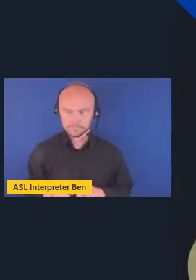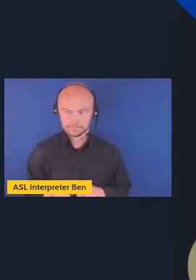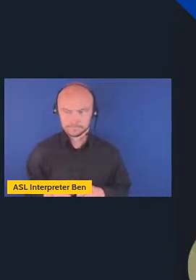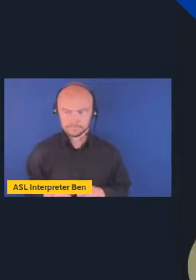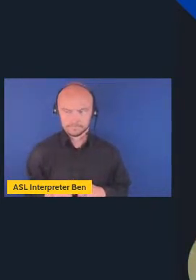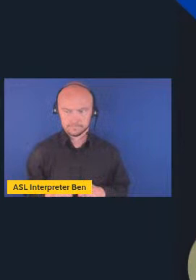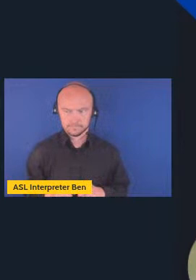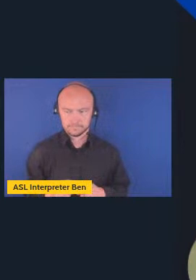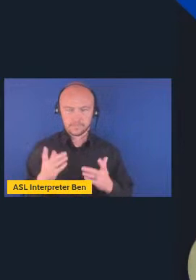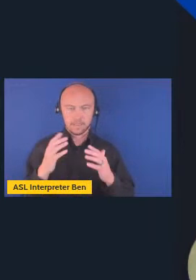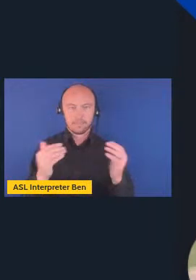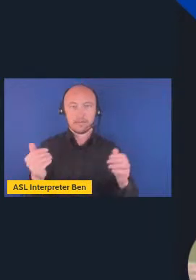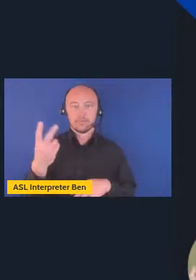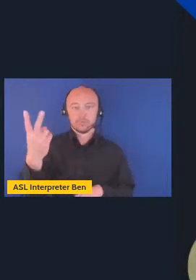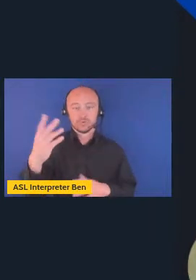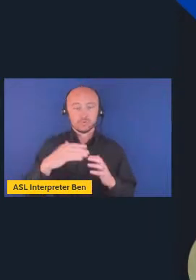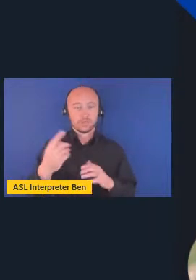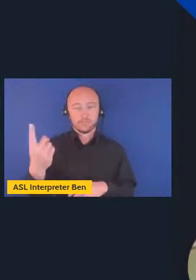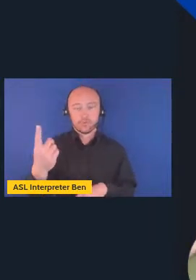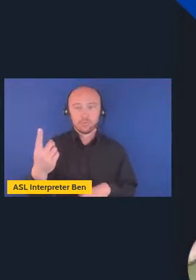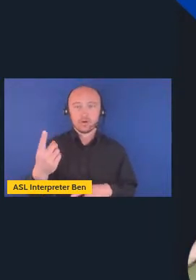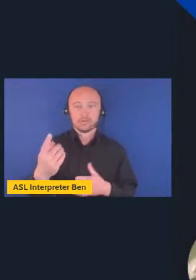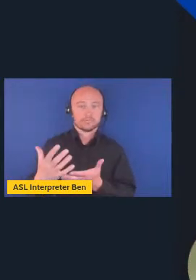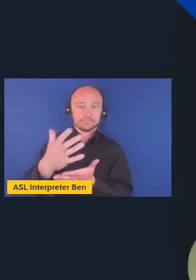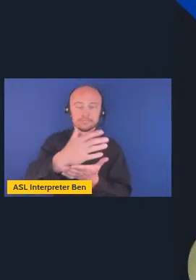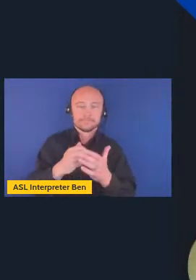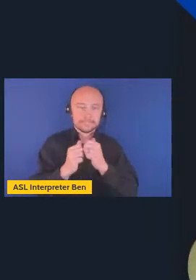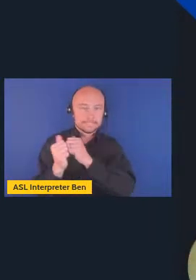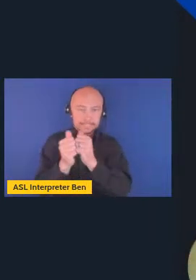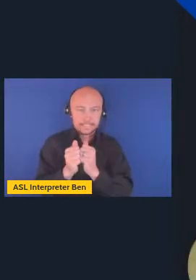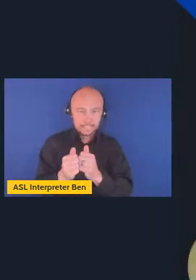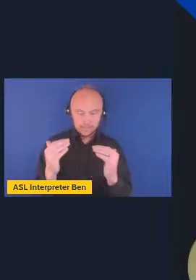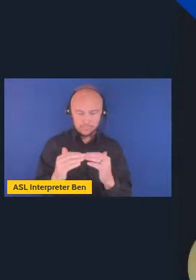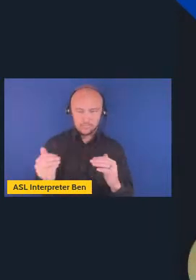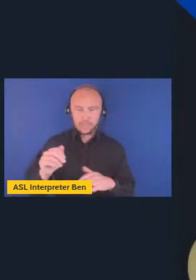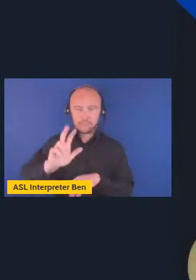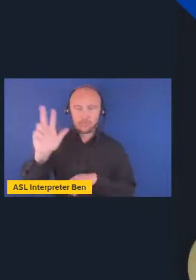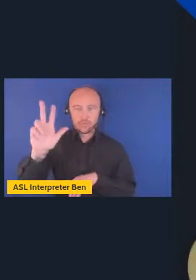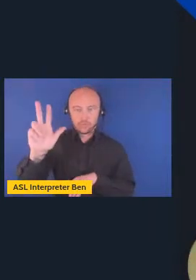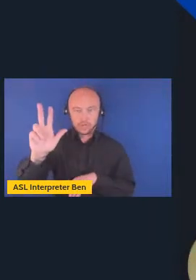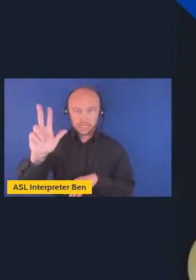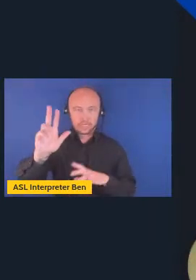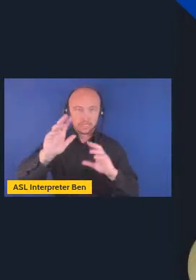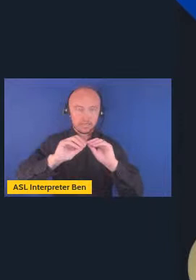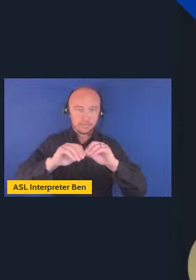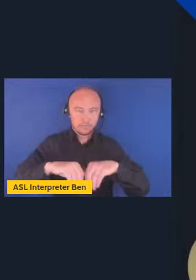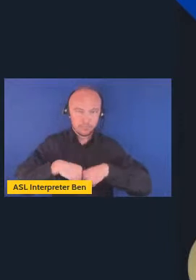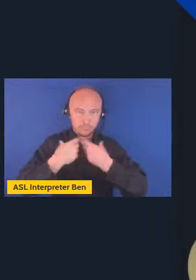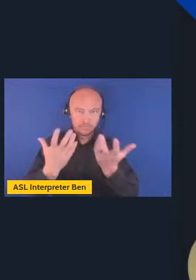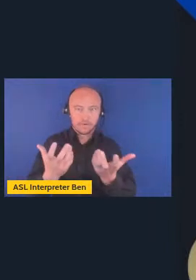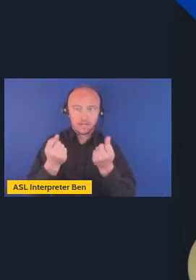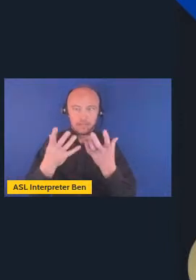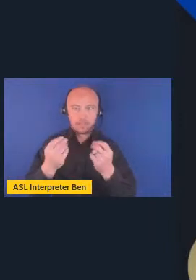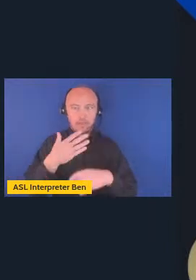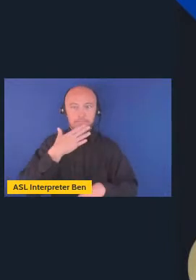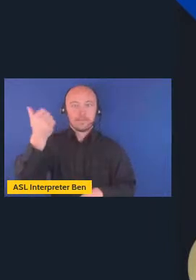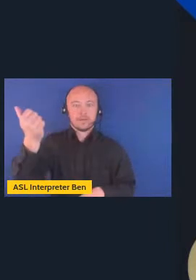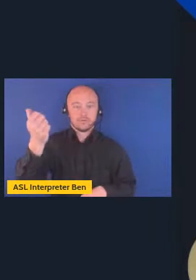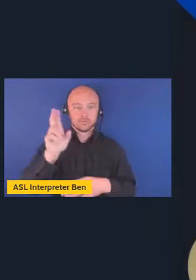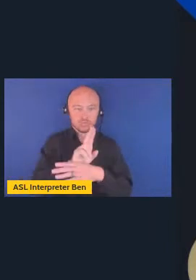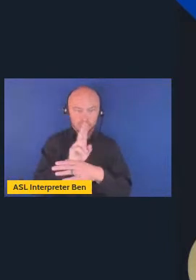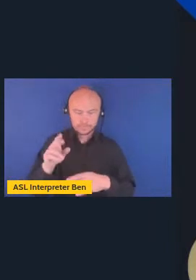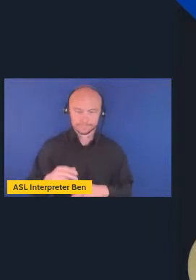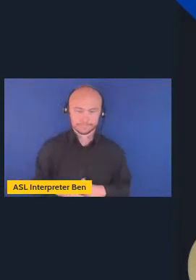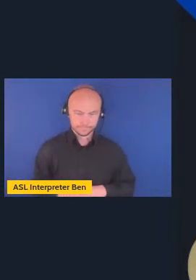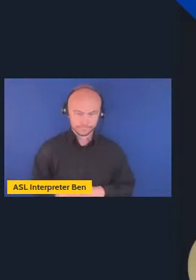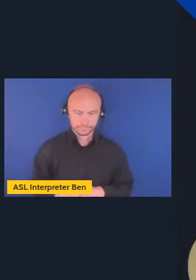level 2 and level 1 constructs together to build a level 3 one, which provided a lot better reuse. So here's some of